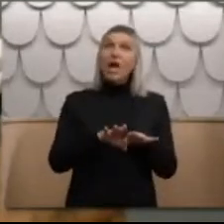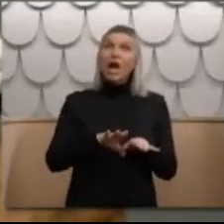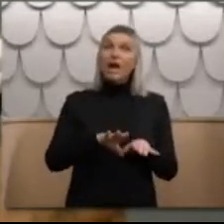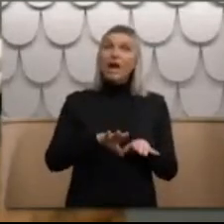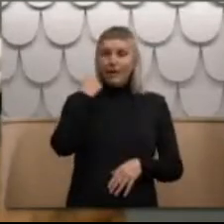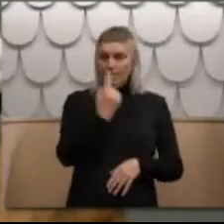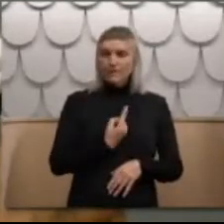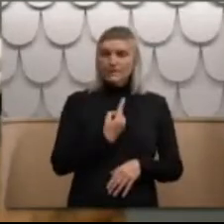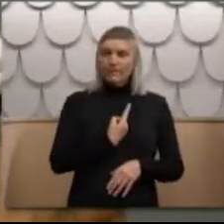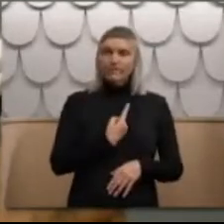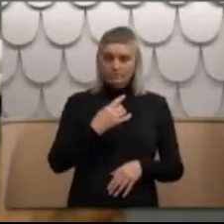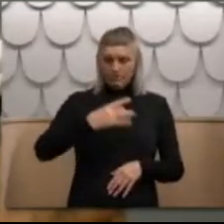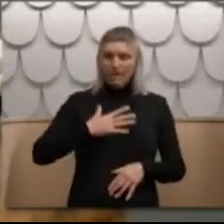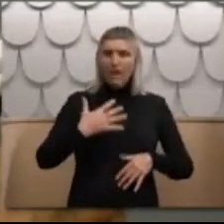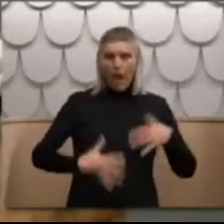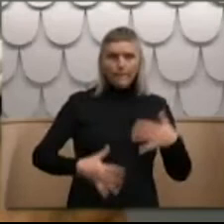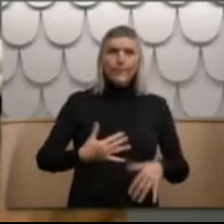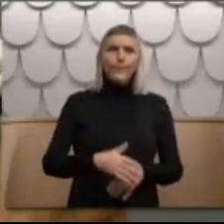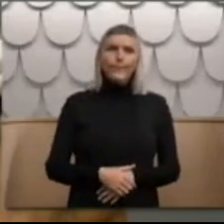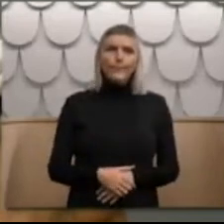Didn't want to be around.